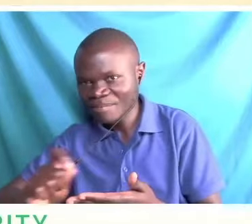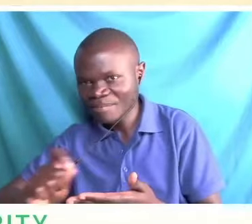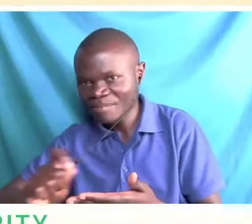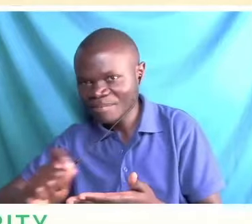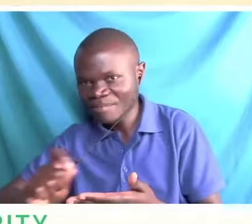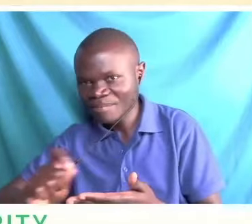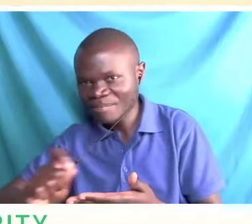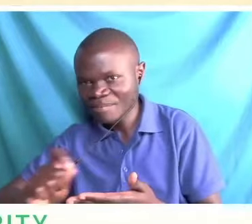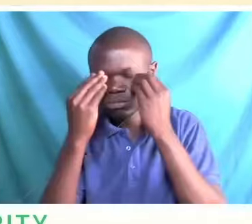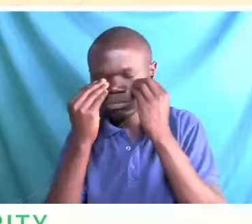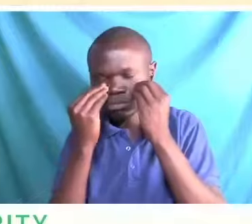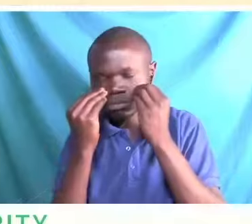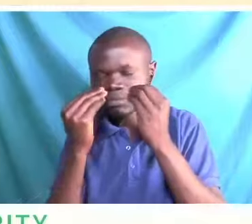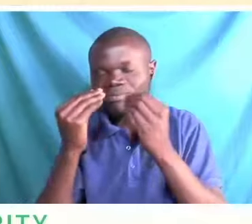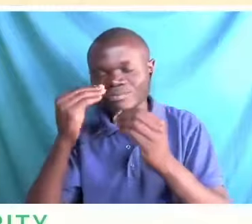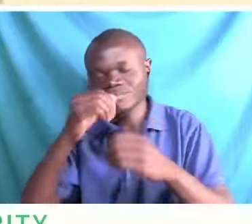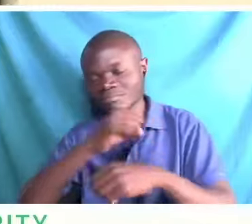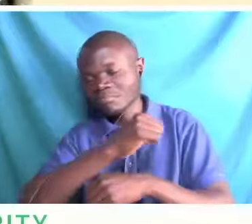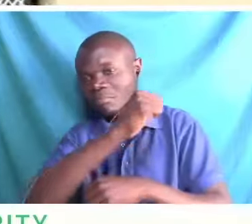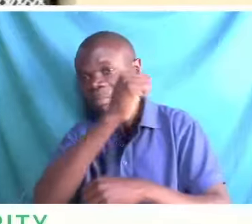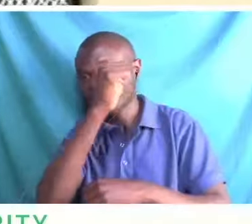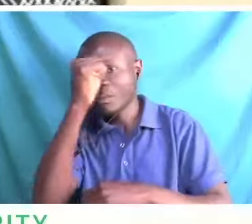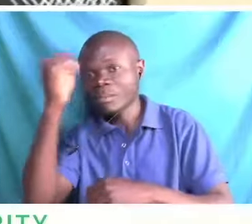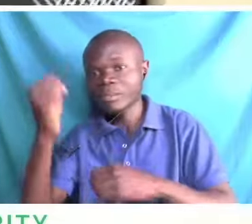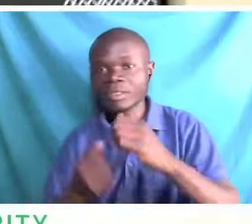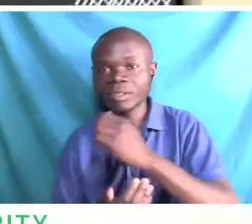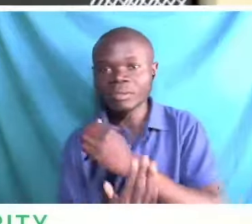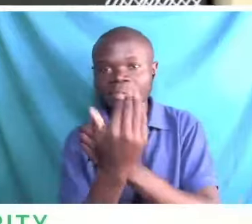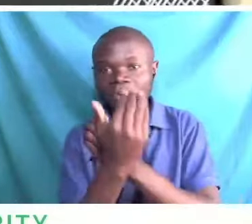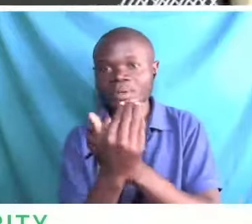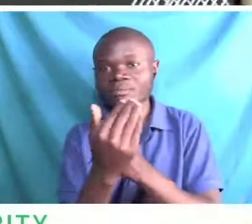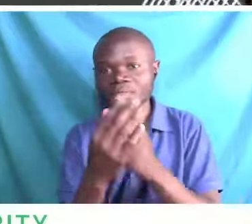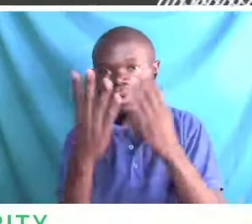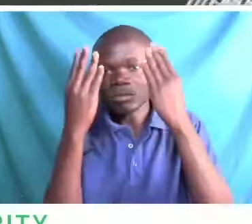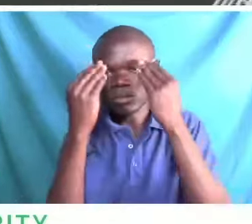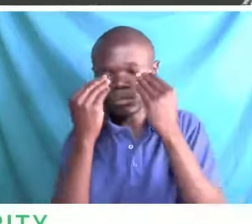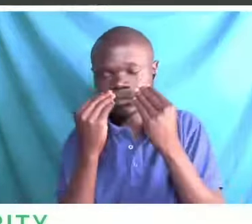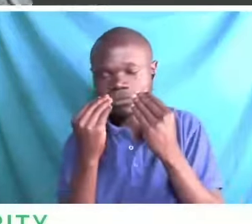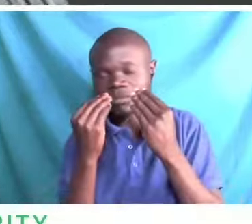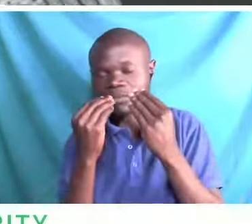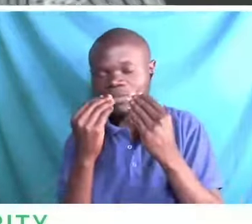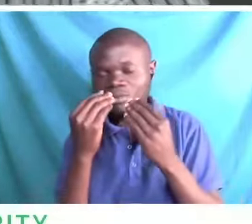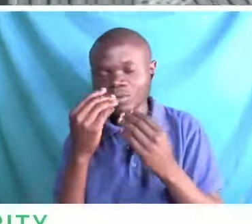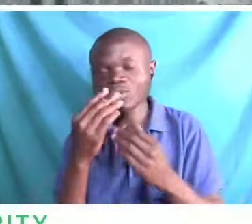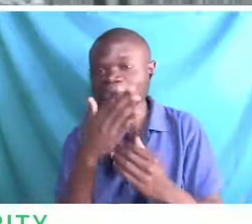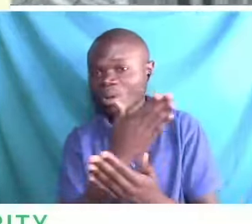and you're a dozer. Hallelujah. Dozers are those who doze. Hallelujah.